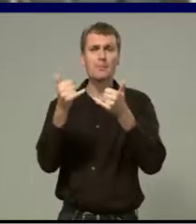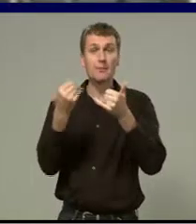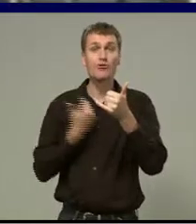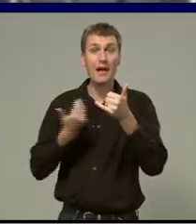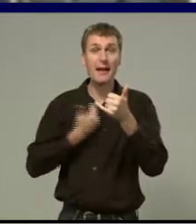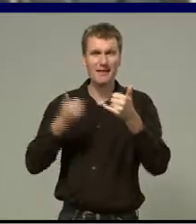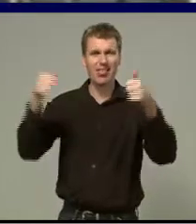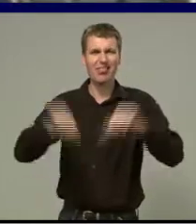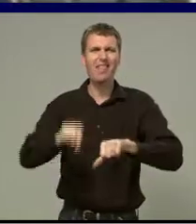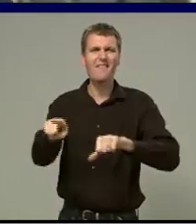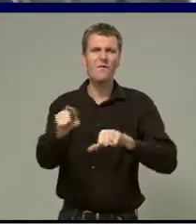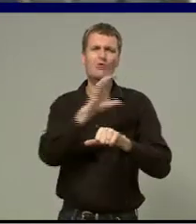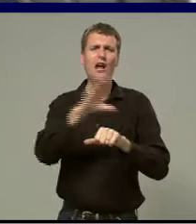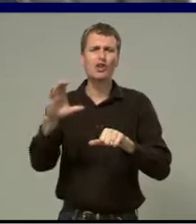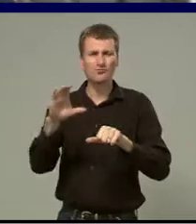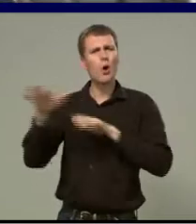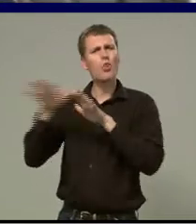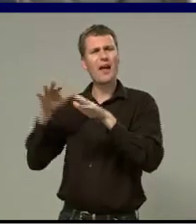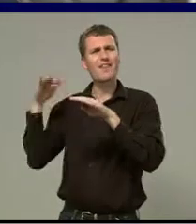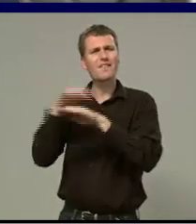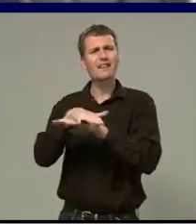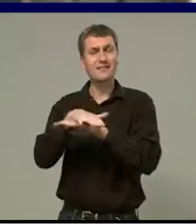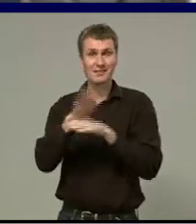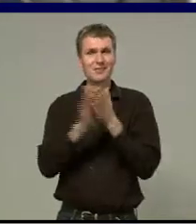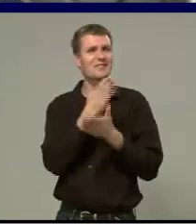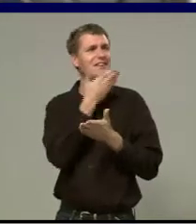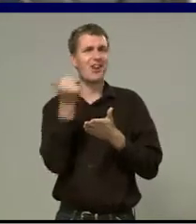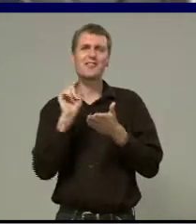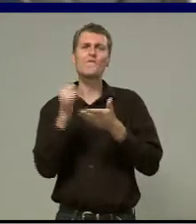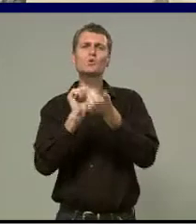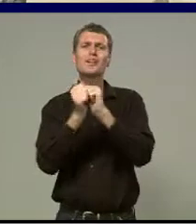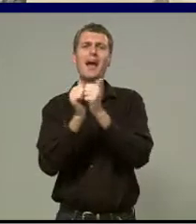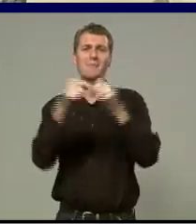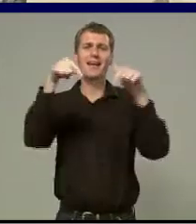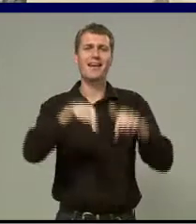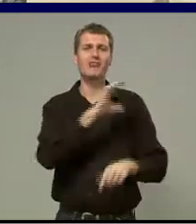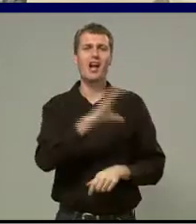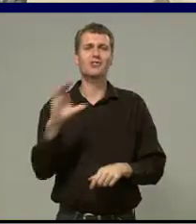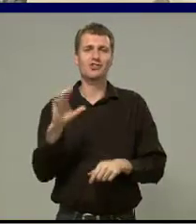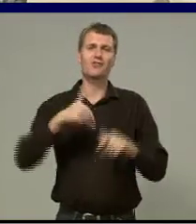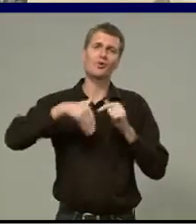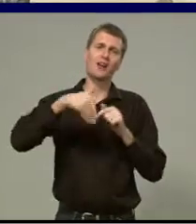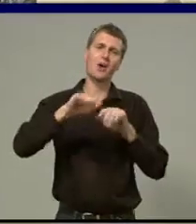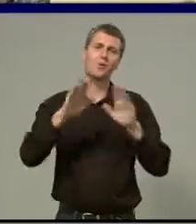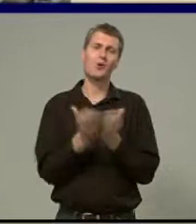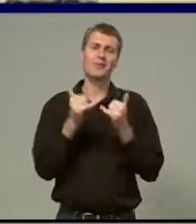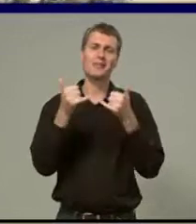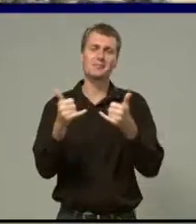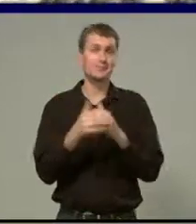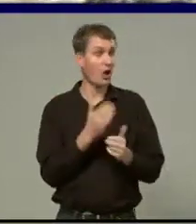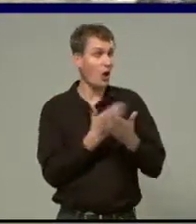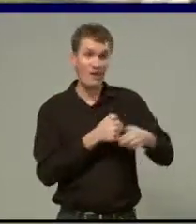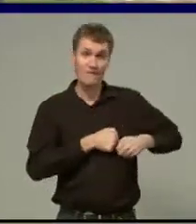took place with the earthquakes, and so symbolically that gesture I think is extremely important. The opening match will take place on Valentine's